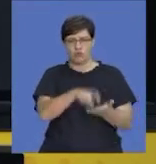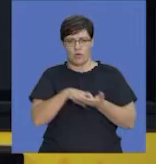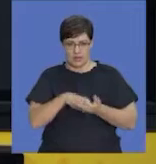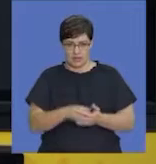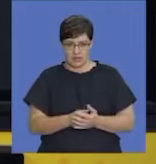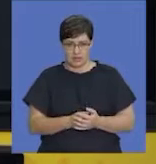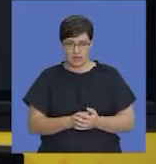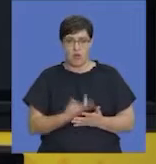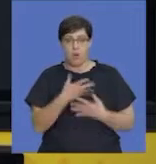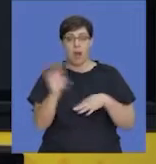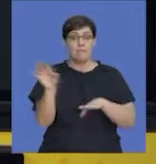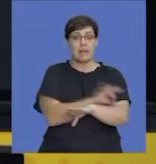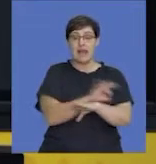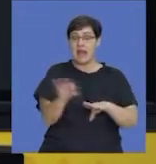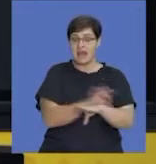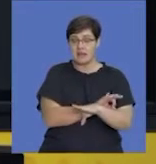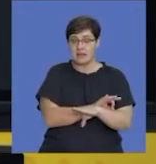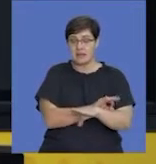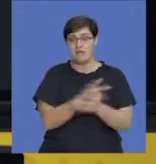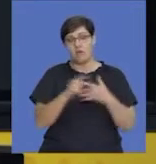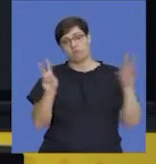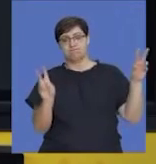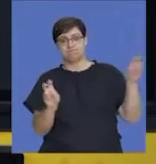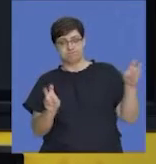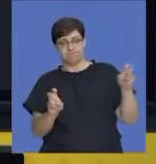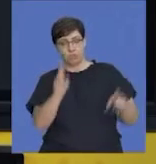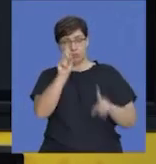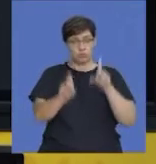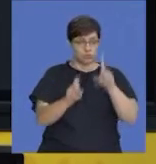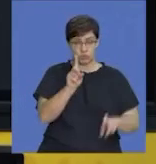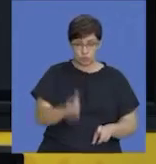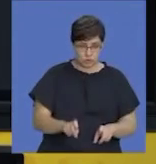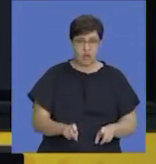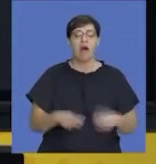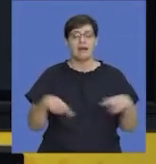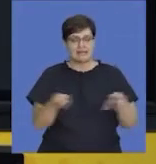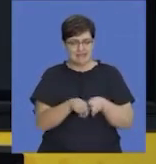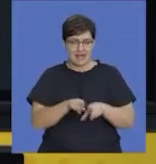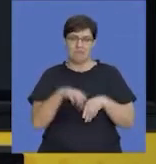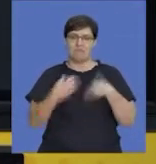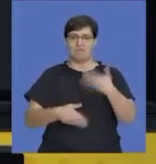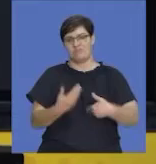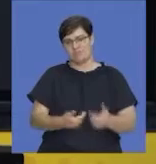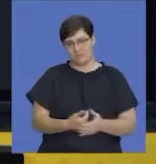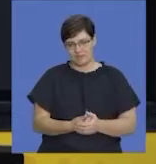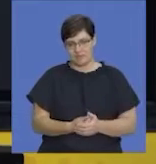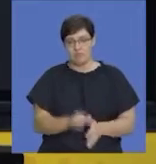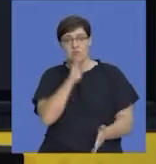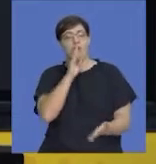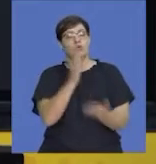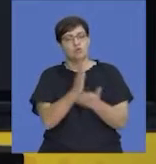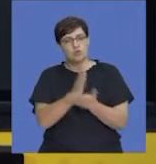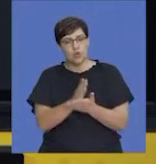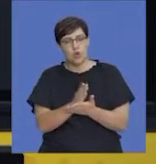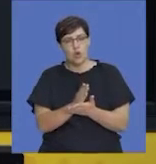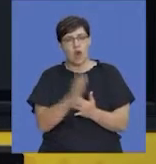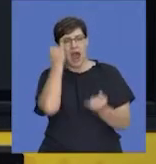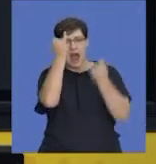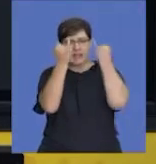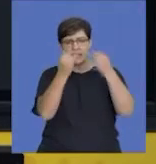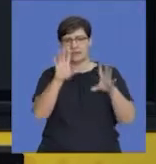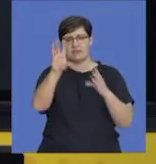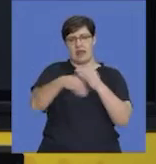is required. Because remember, when you are planning for a quotation type of question, it's the same process. You have to make sure that you